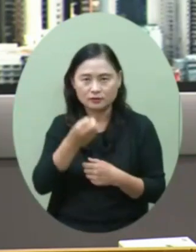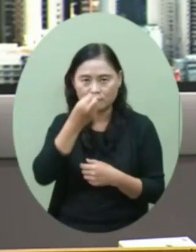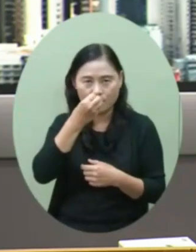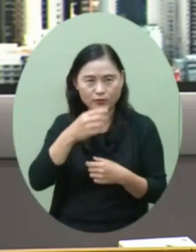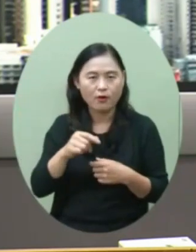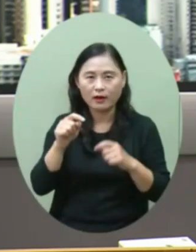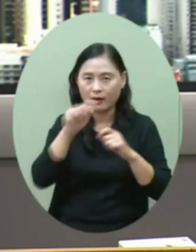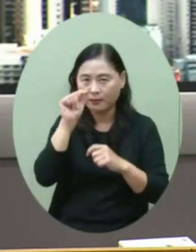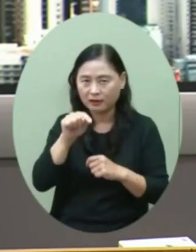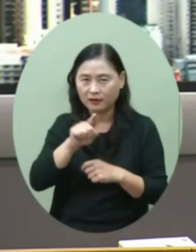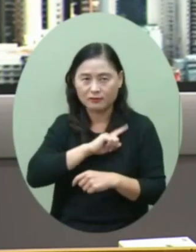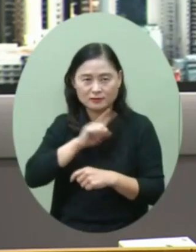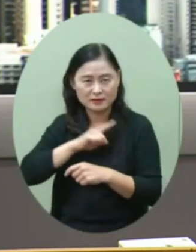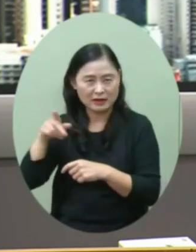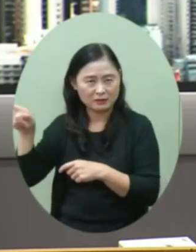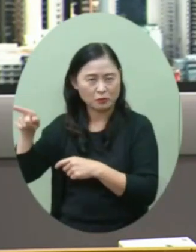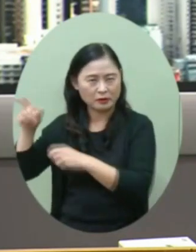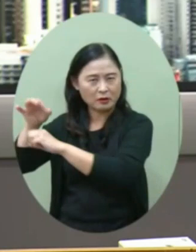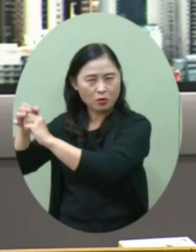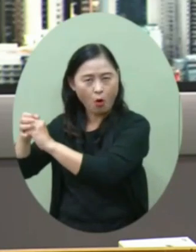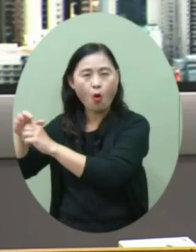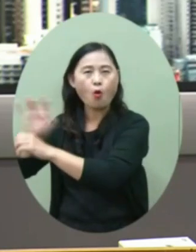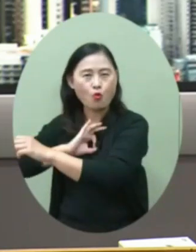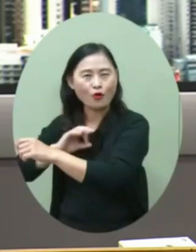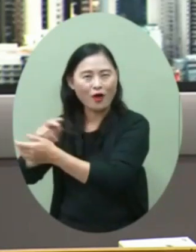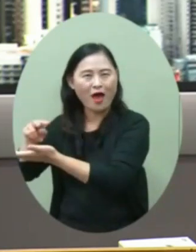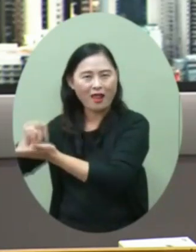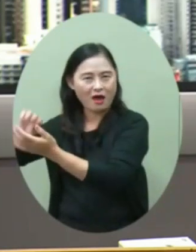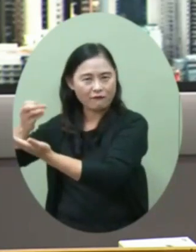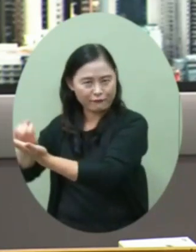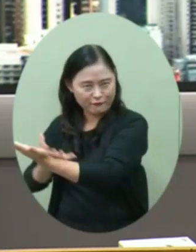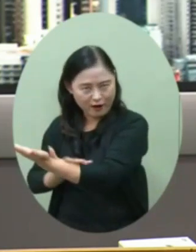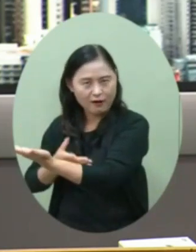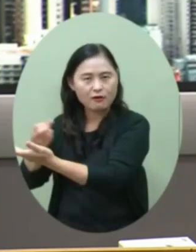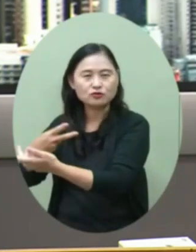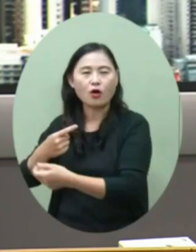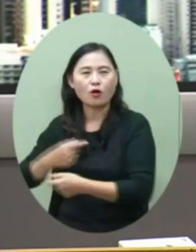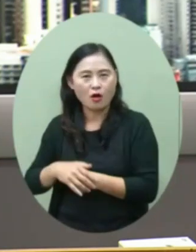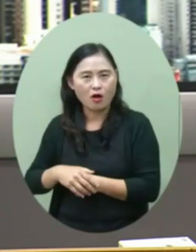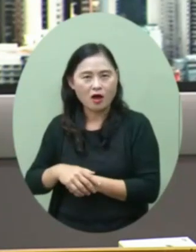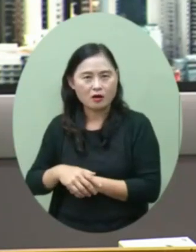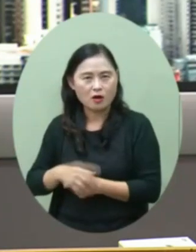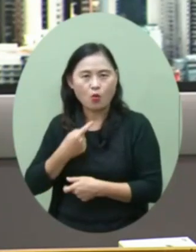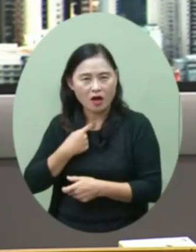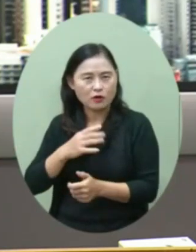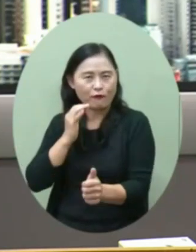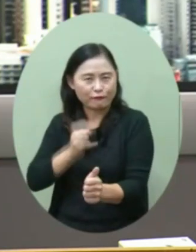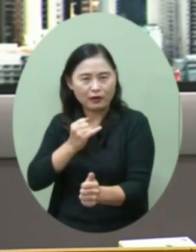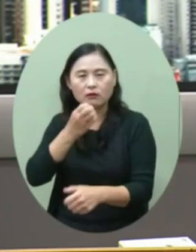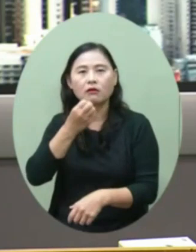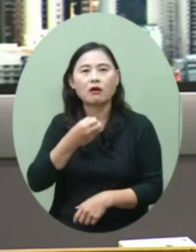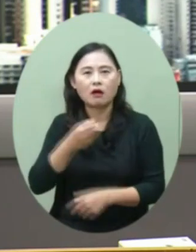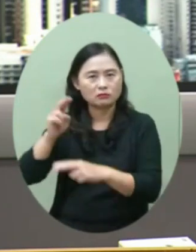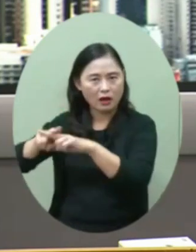governments who were happy to interfere. Some country has actually enacted its own legislation, is